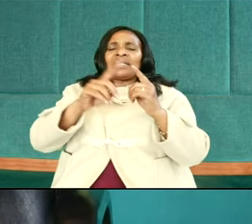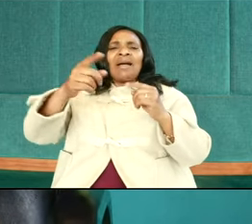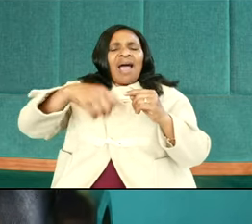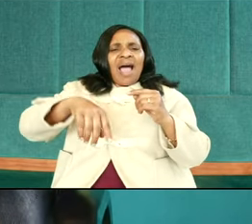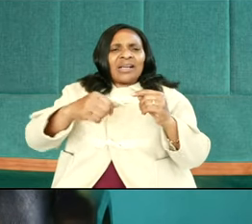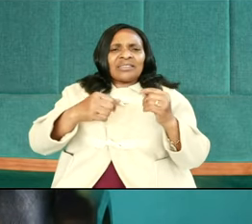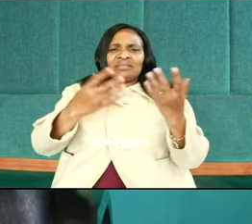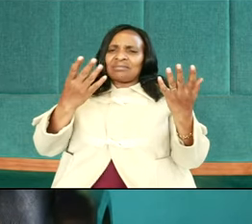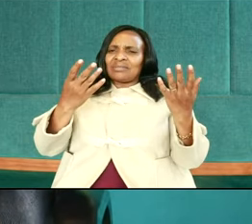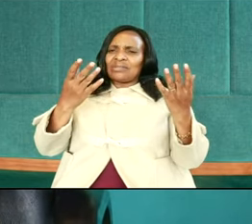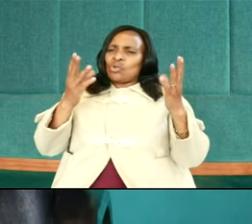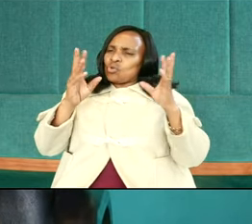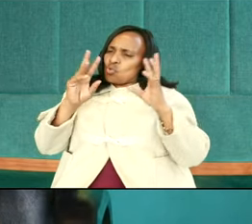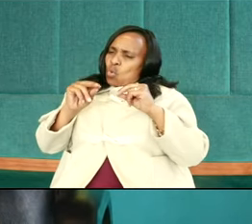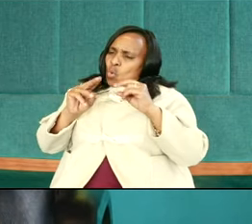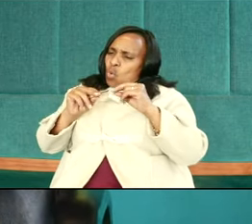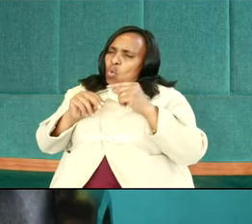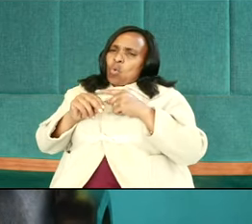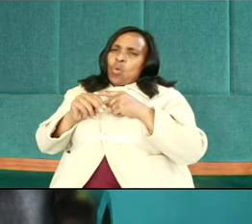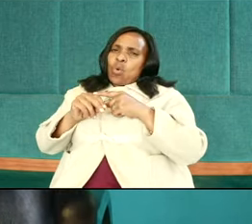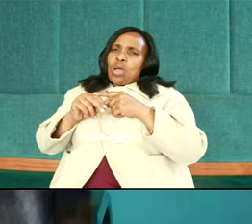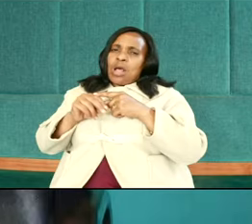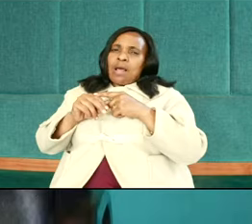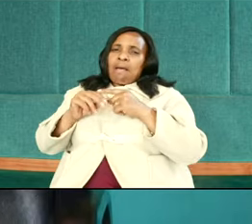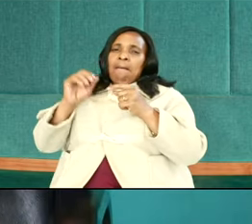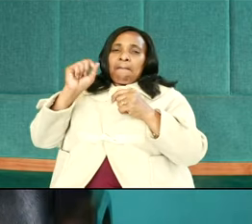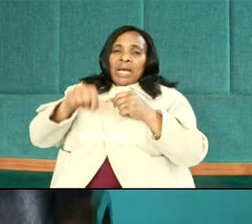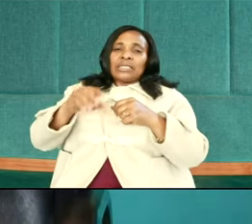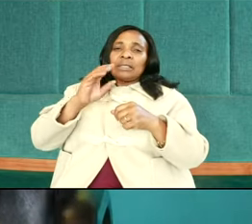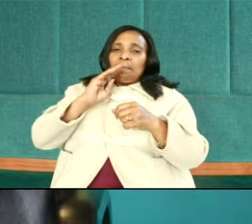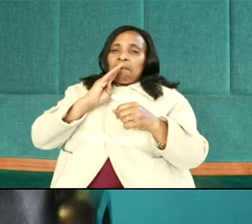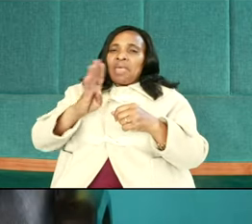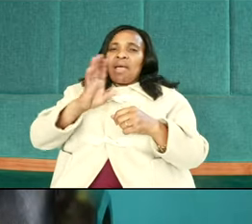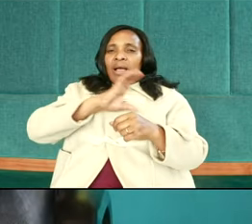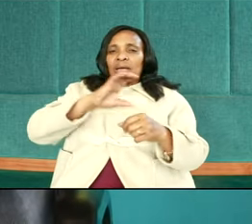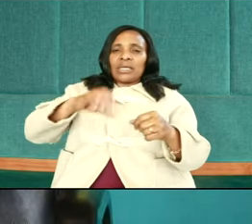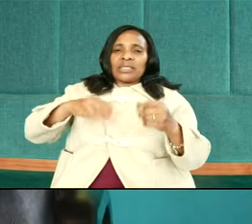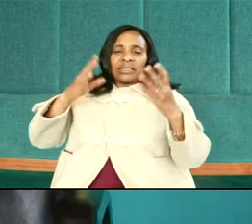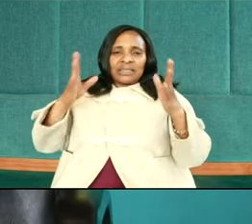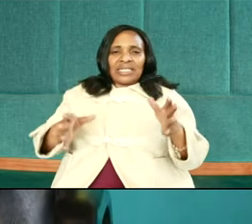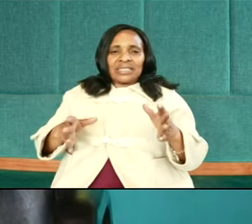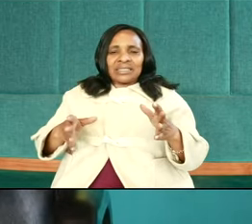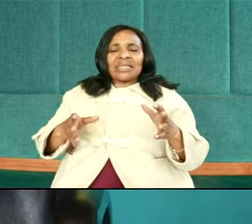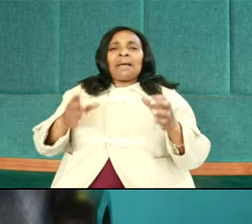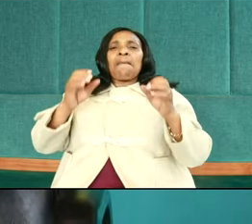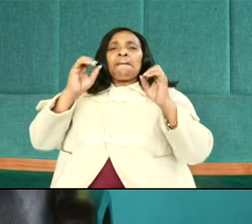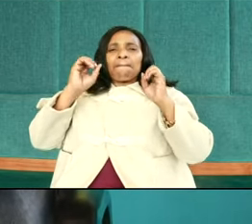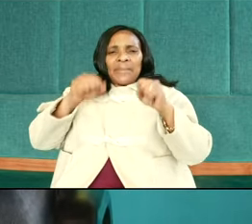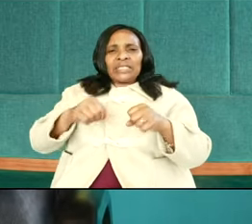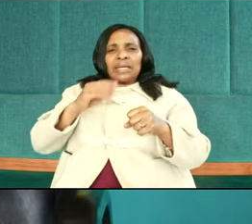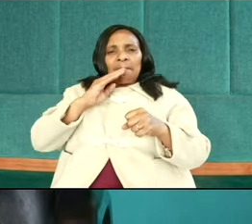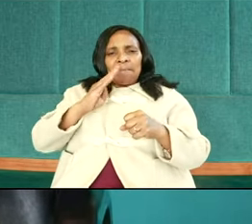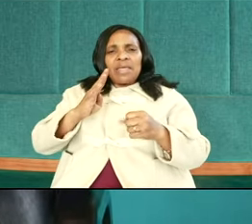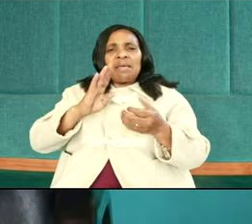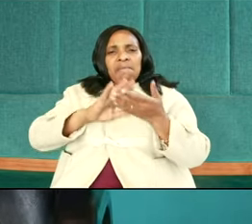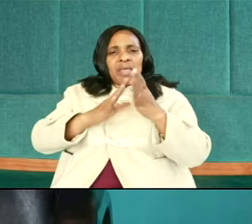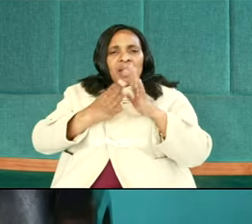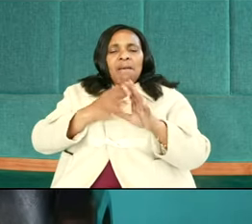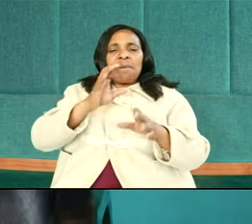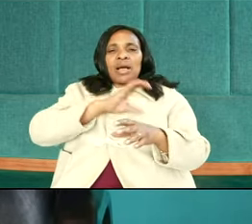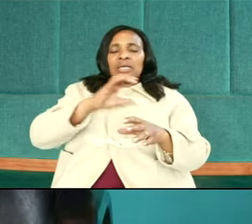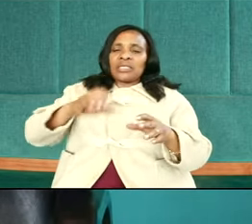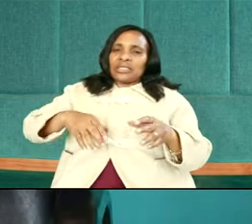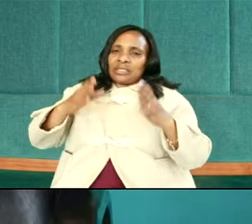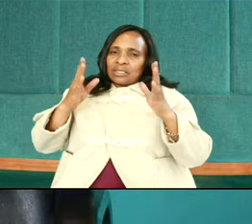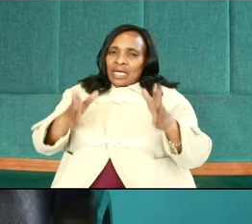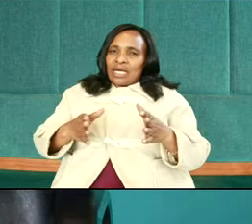like, hey, no, you must be a Christian. You must look Christianly. So, and that's the thing. So